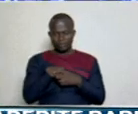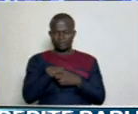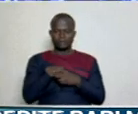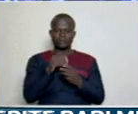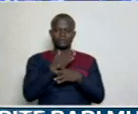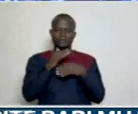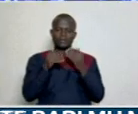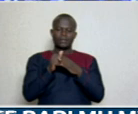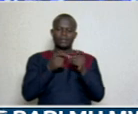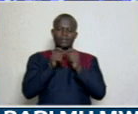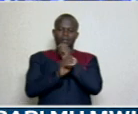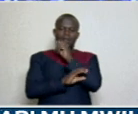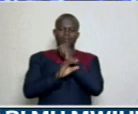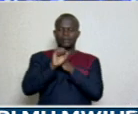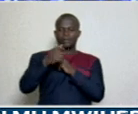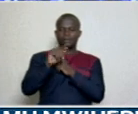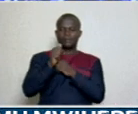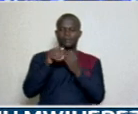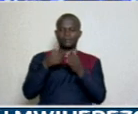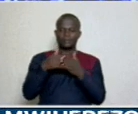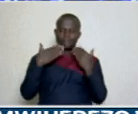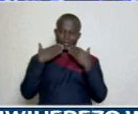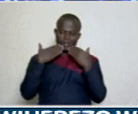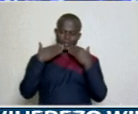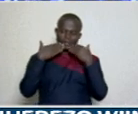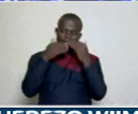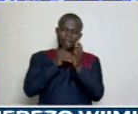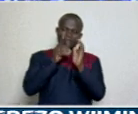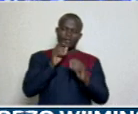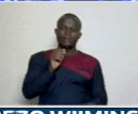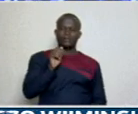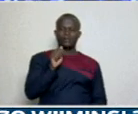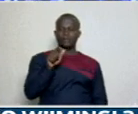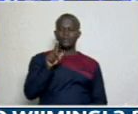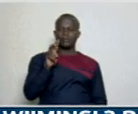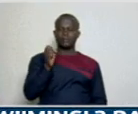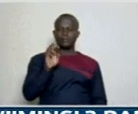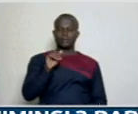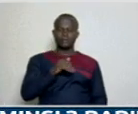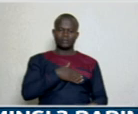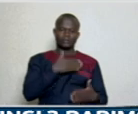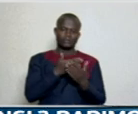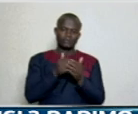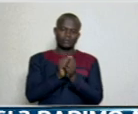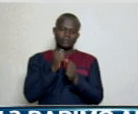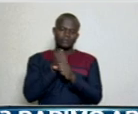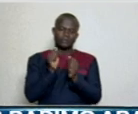Ministre w'ubutegetsi bw'igihugu Prof Shyaka Anastase yashimiye Dr. Mukabaramba Rivera ubwitange